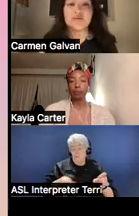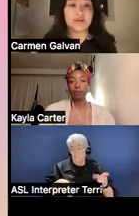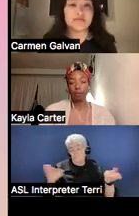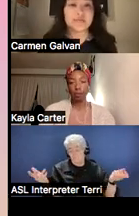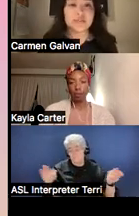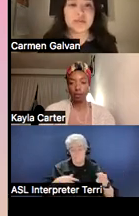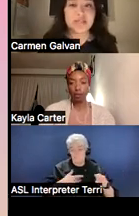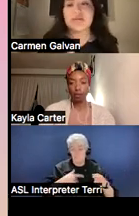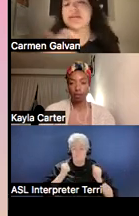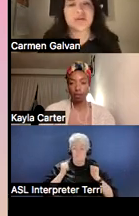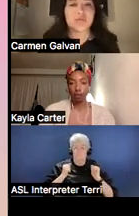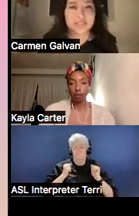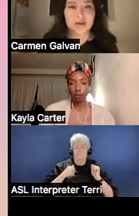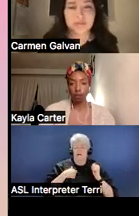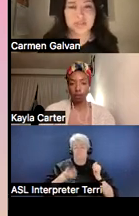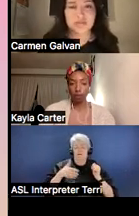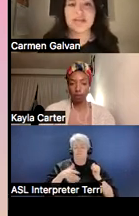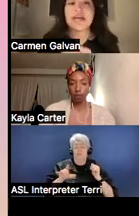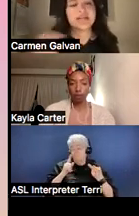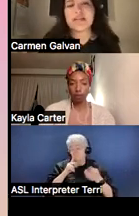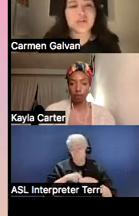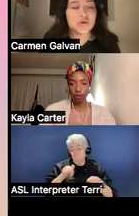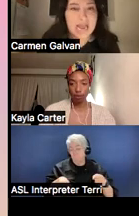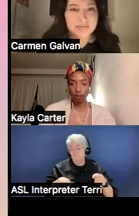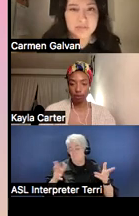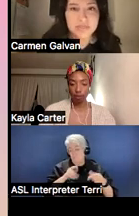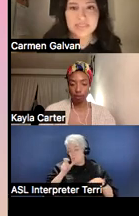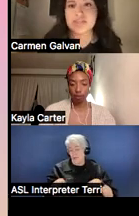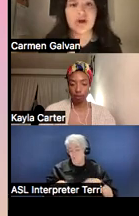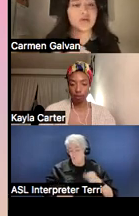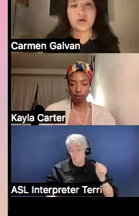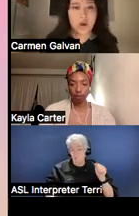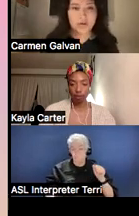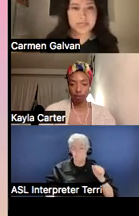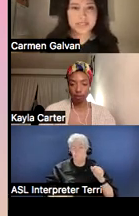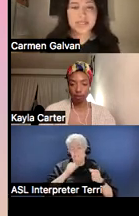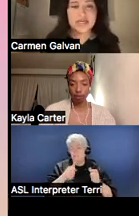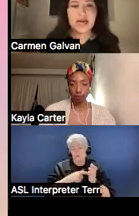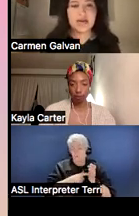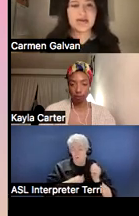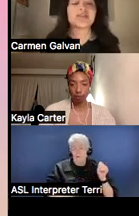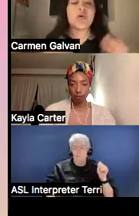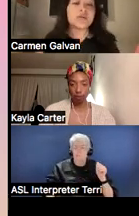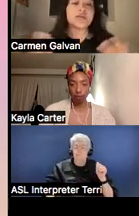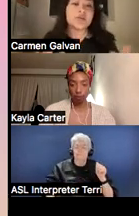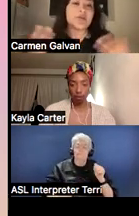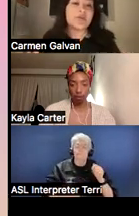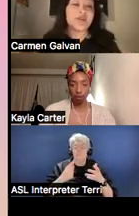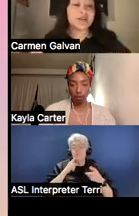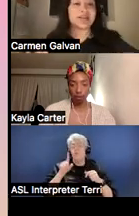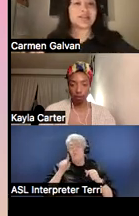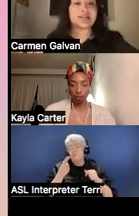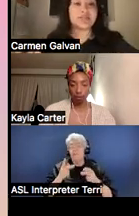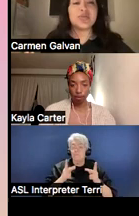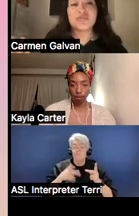folks don't feel comfortable doing that, there's always that option of they don't have to, it's not a requirement. And so only the people who